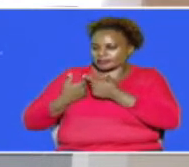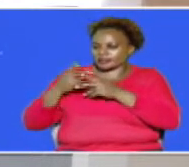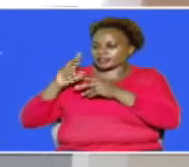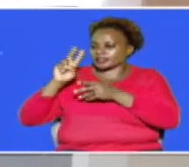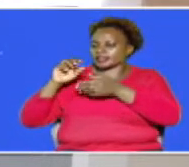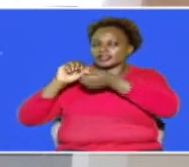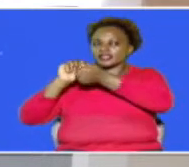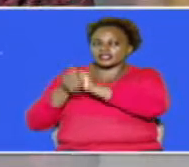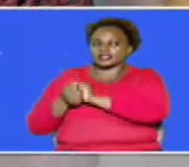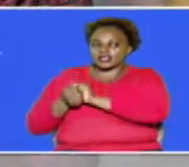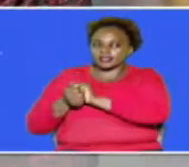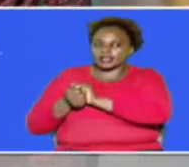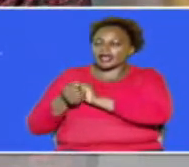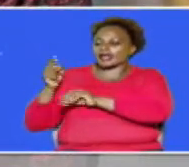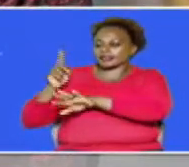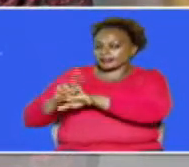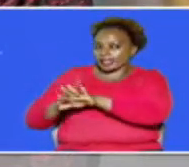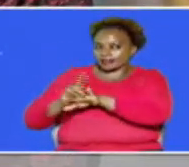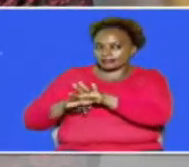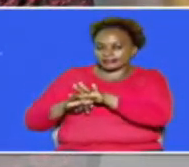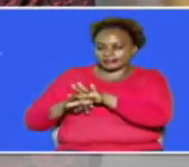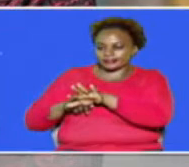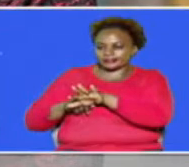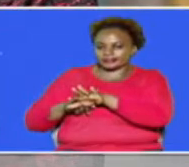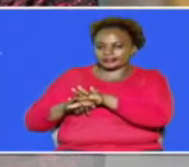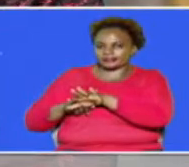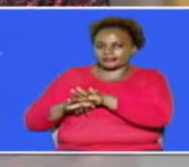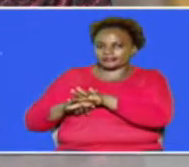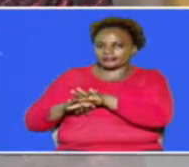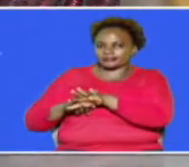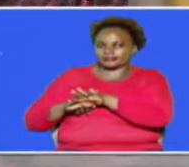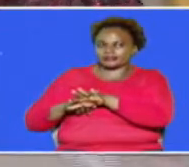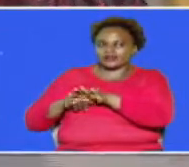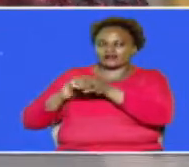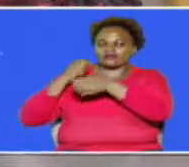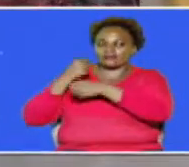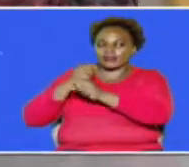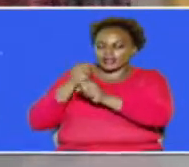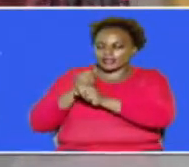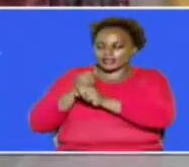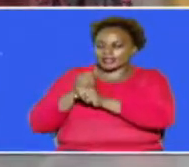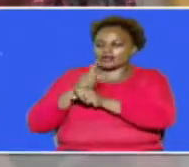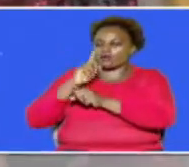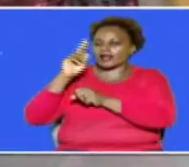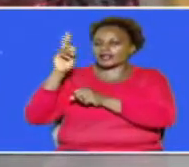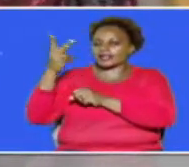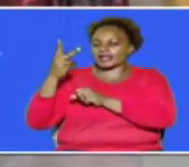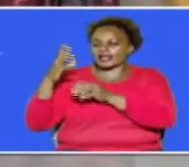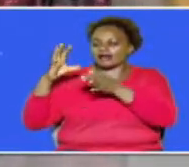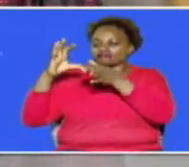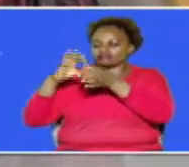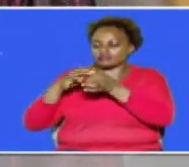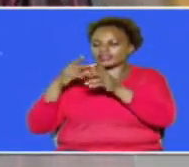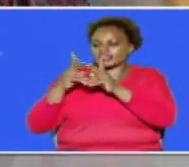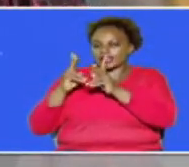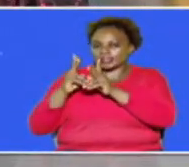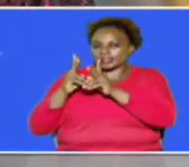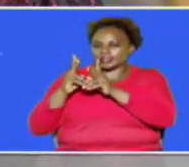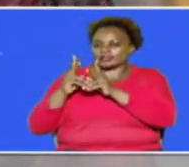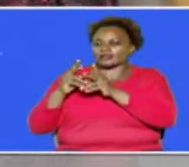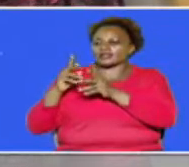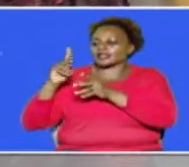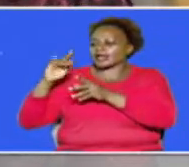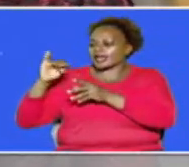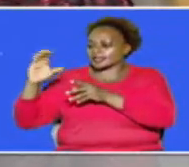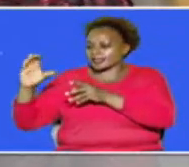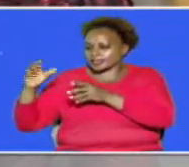things changing when the issue of forming the Azimio One Kenya Alliance started. Mm-hmm. We were at